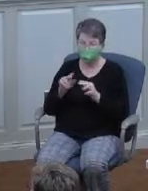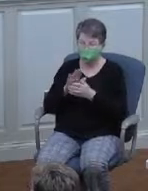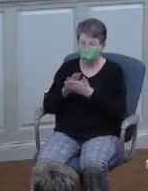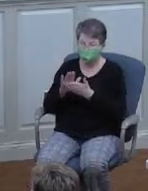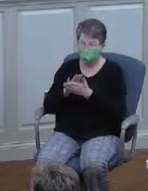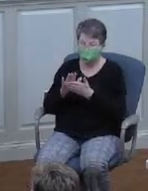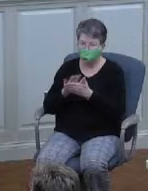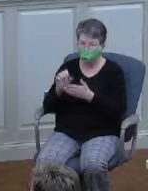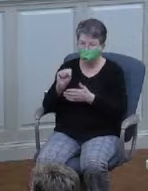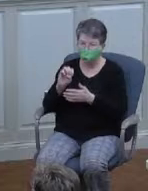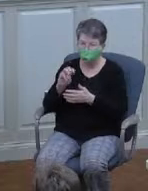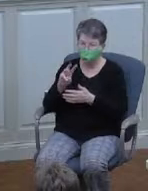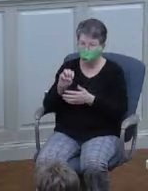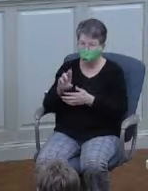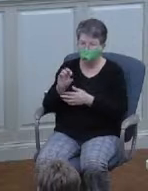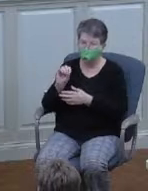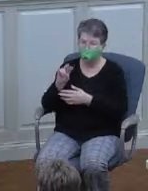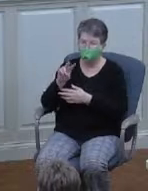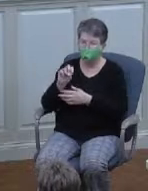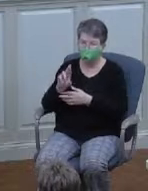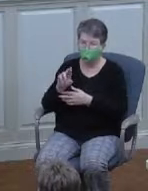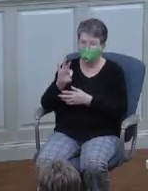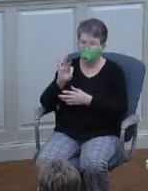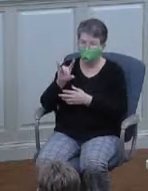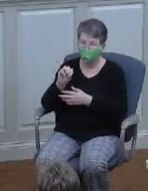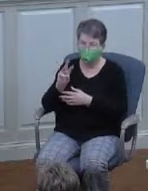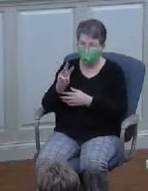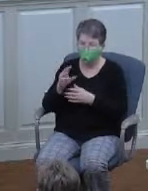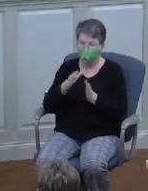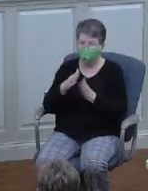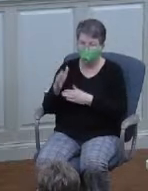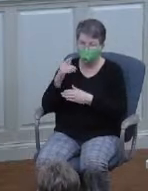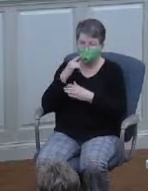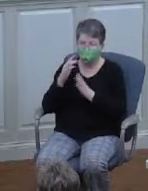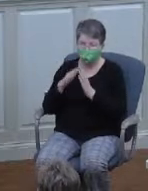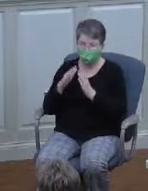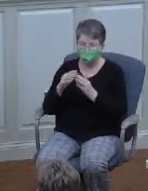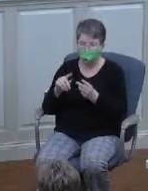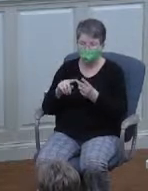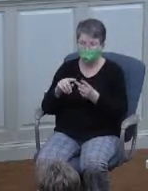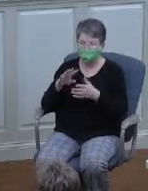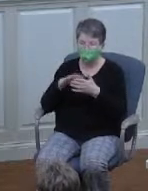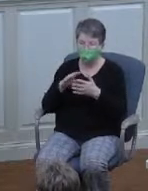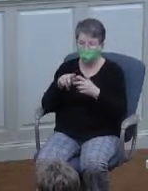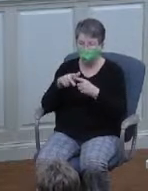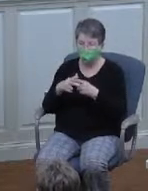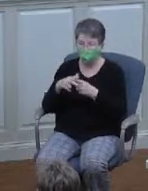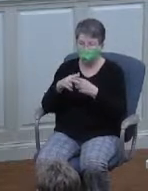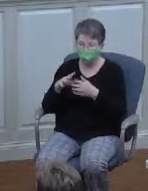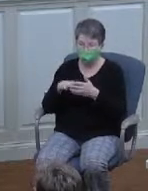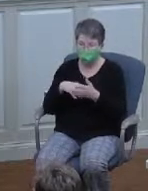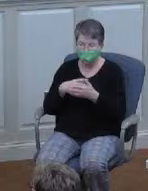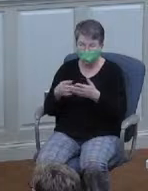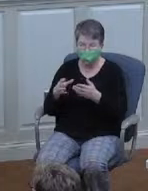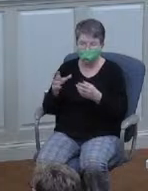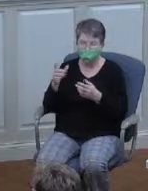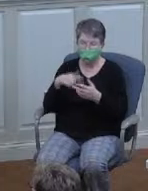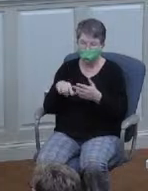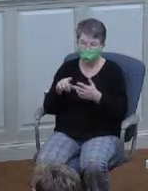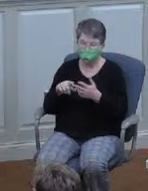sewer overflow plans for the city, looking at maintenance schedules overall, looking